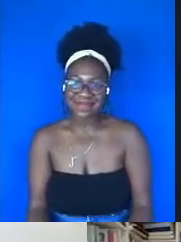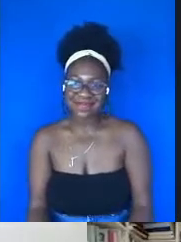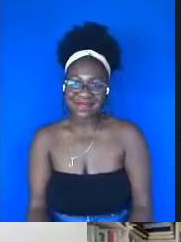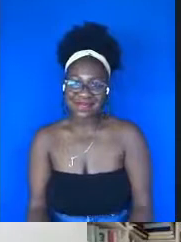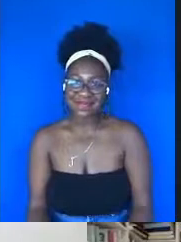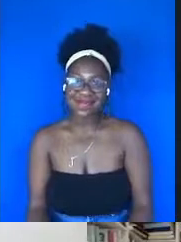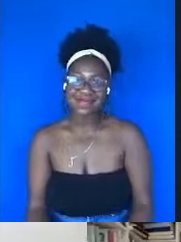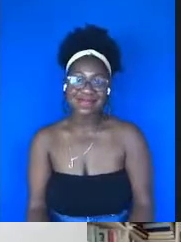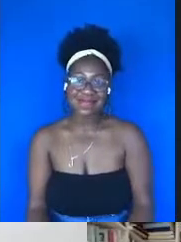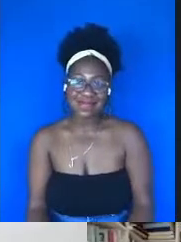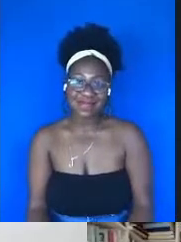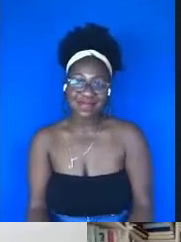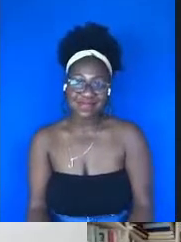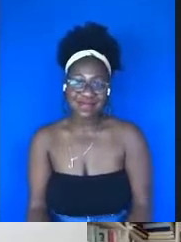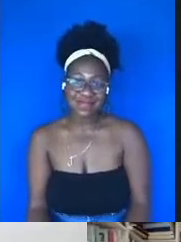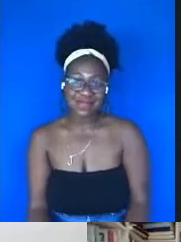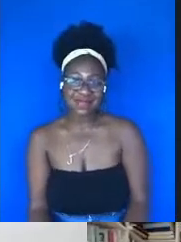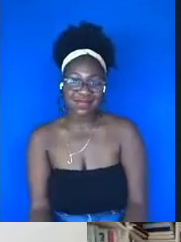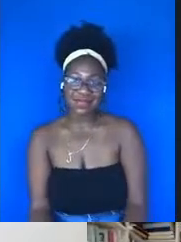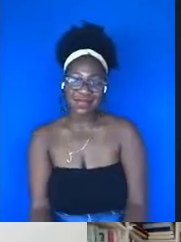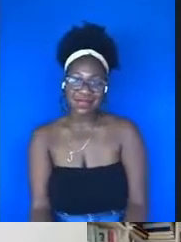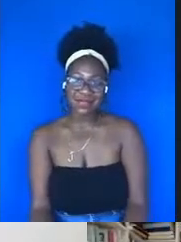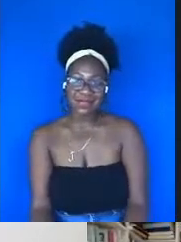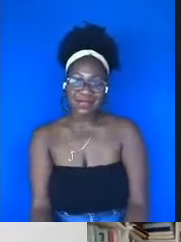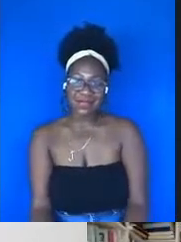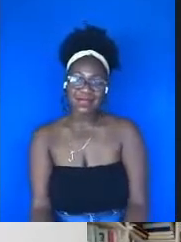do you want to even do that? He's a dead white man.